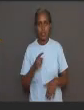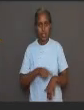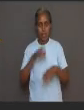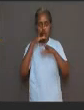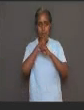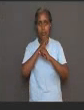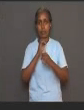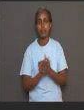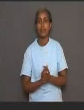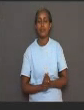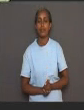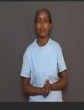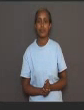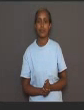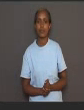Time's up.